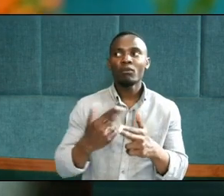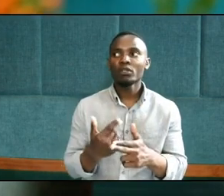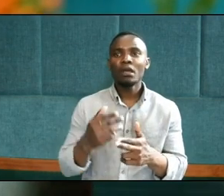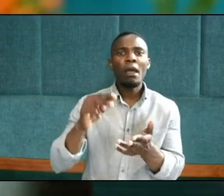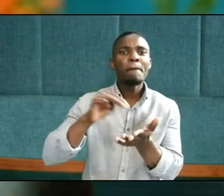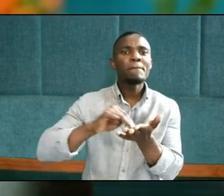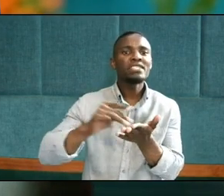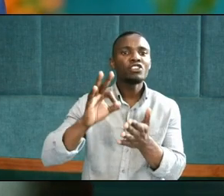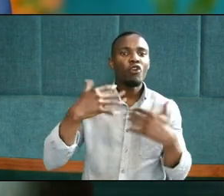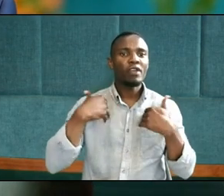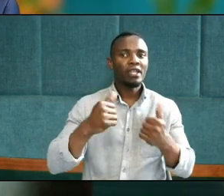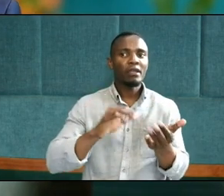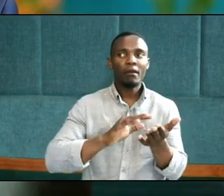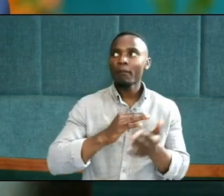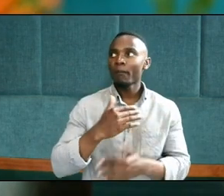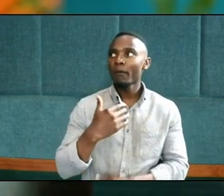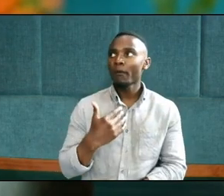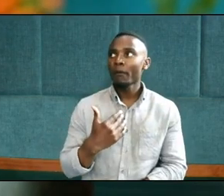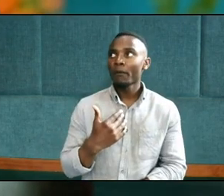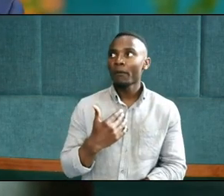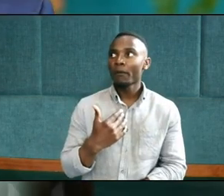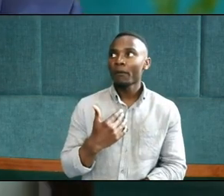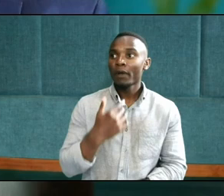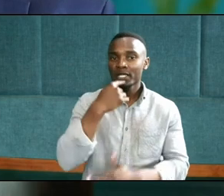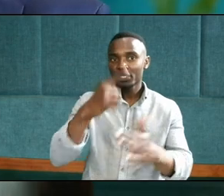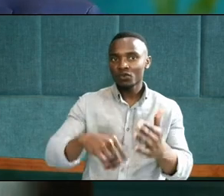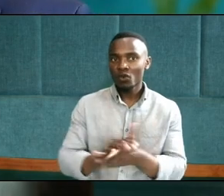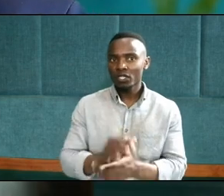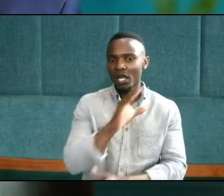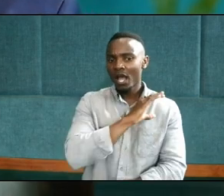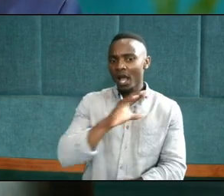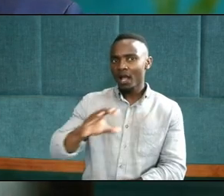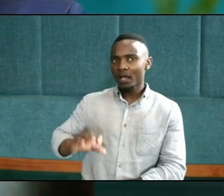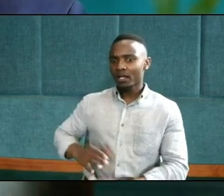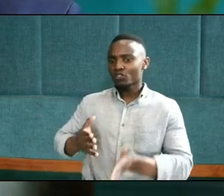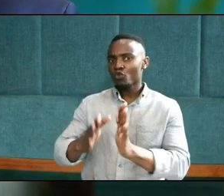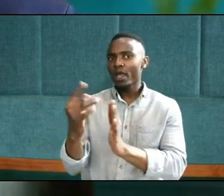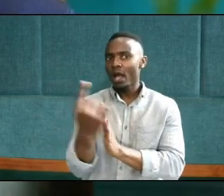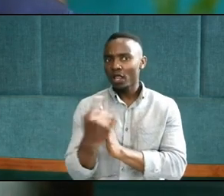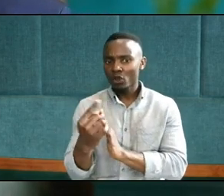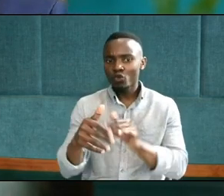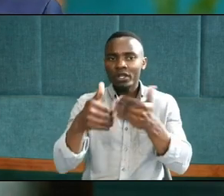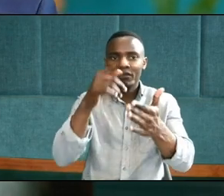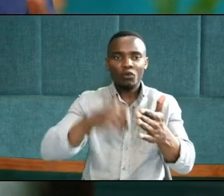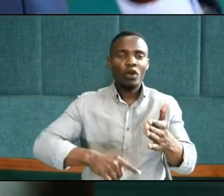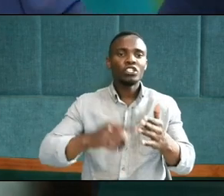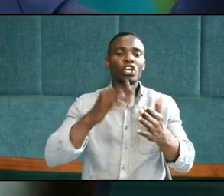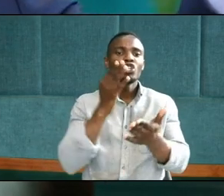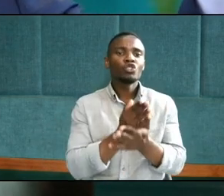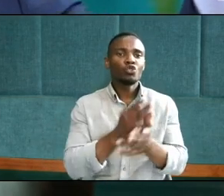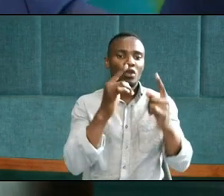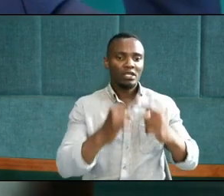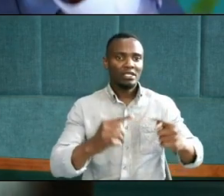Healing, page 143, which says, Christ's method alone would give you true success in reaching